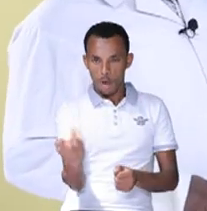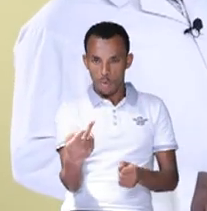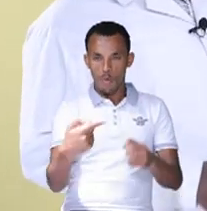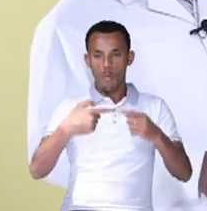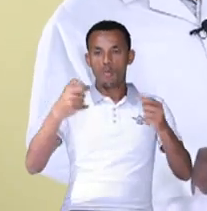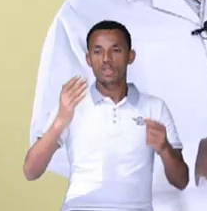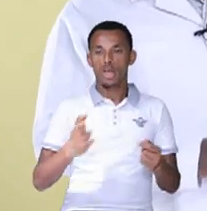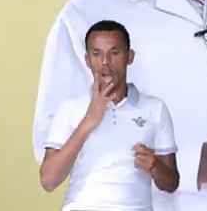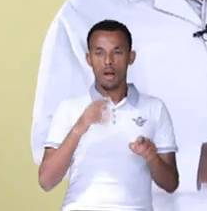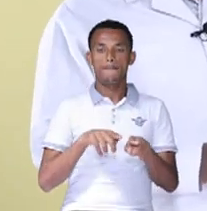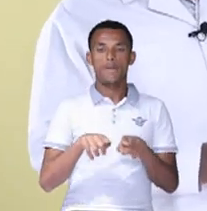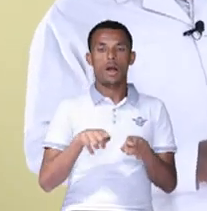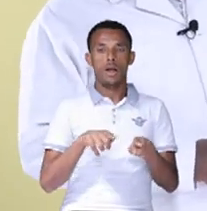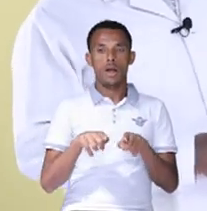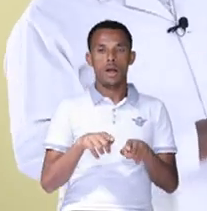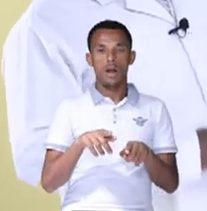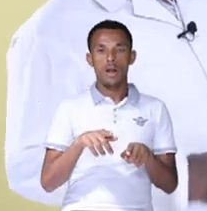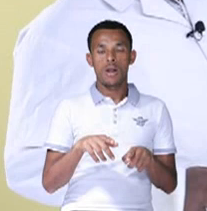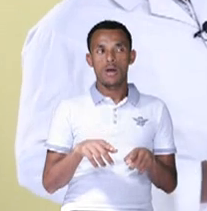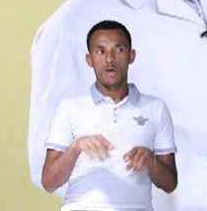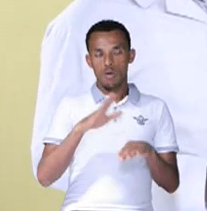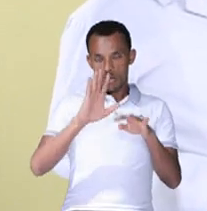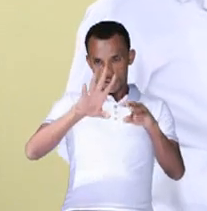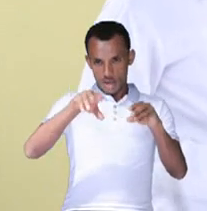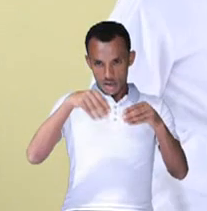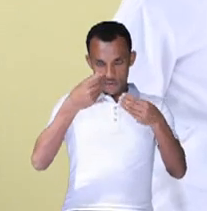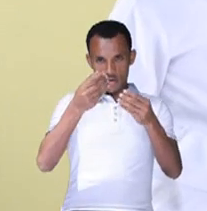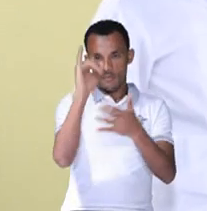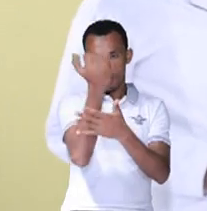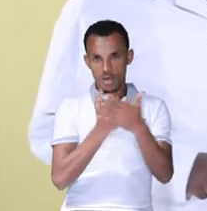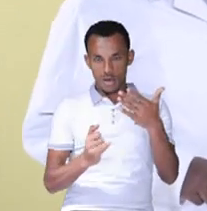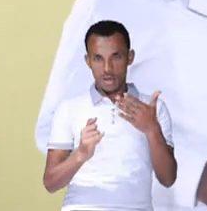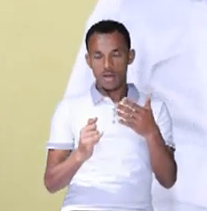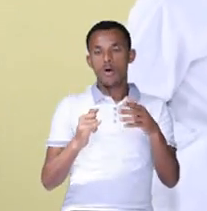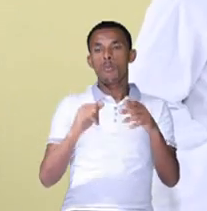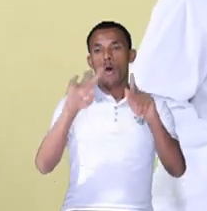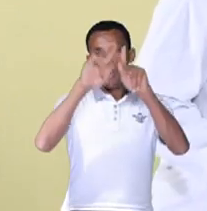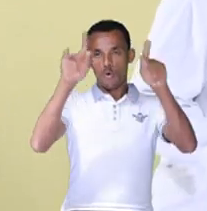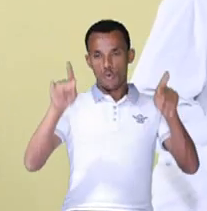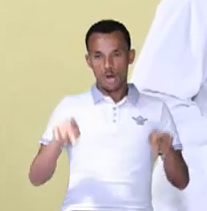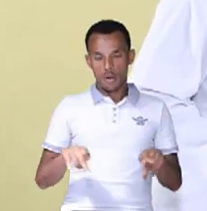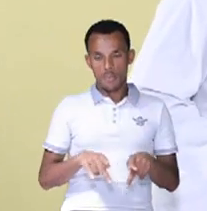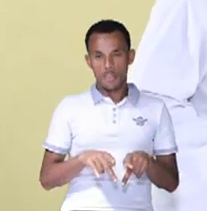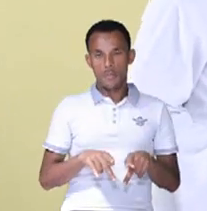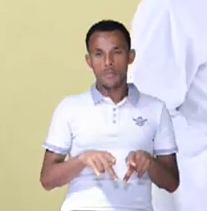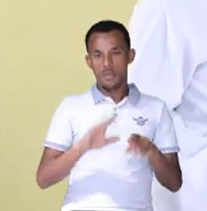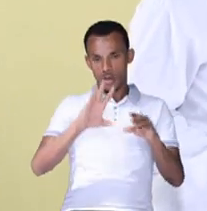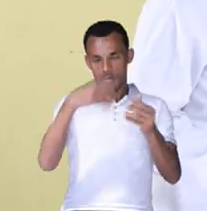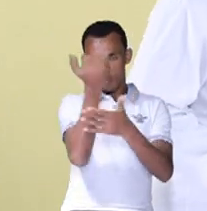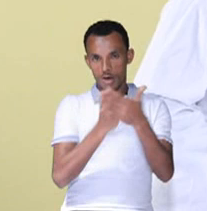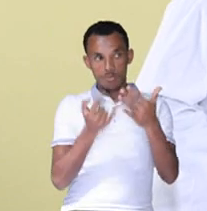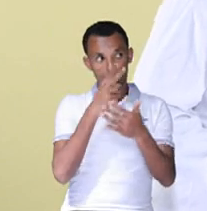opposite sides are parallel. On the given figure, parallelogram, the given figure, this